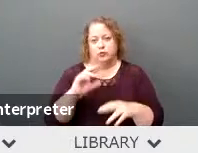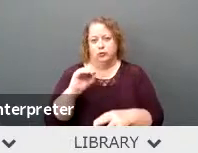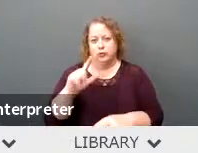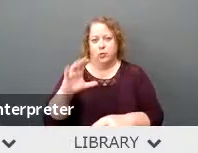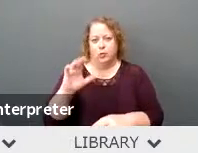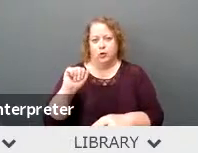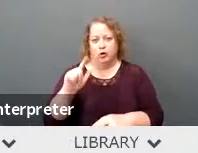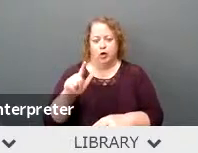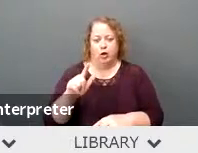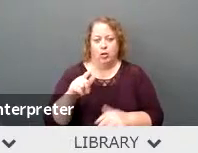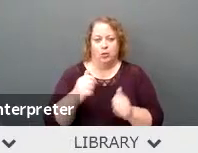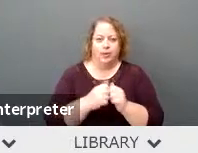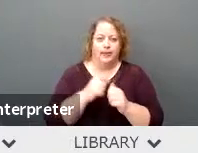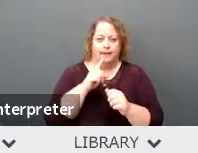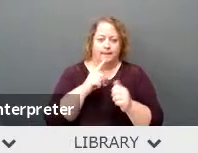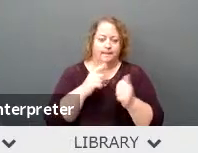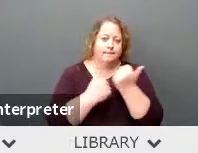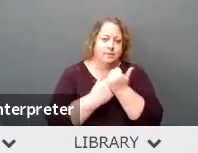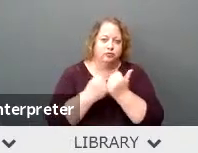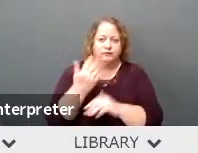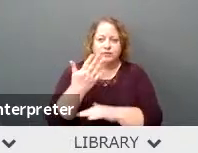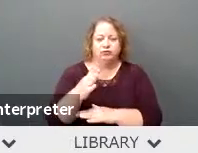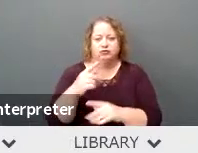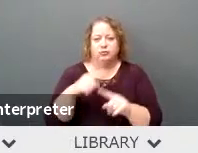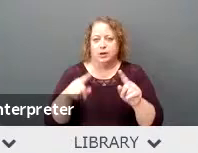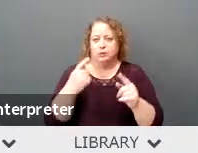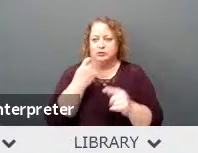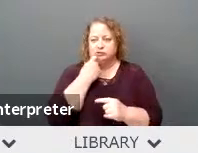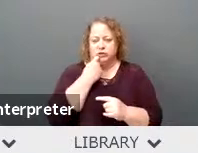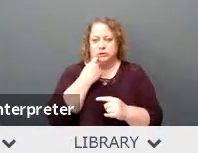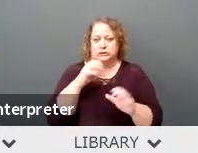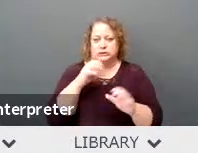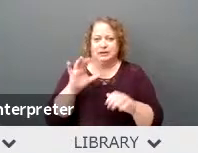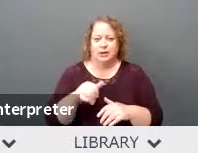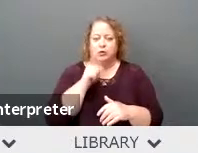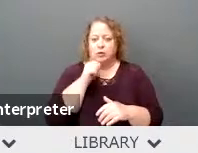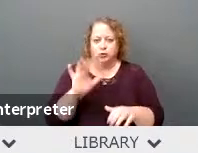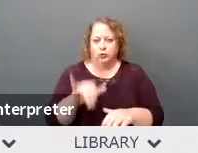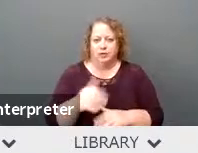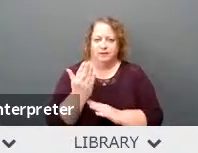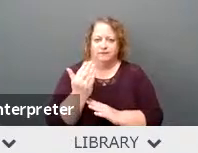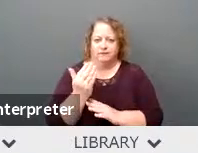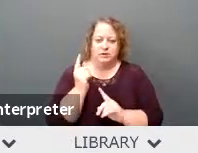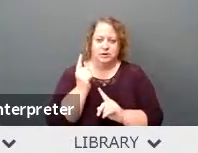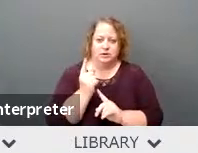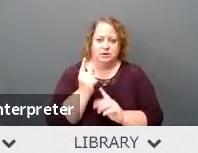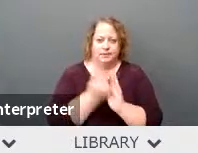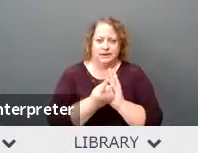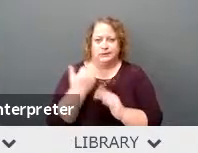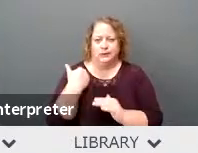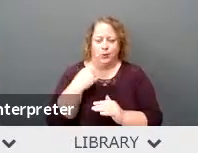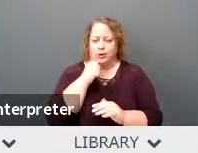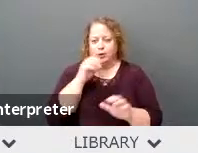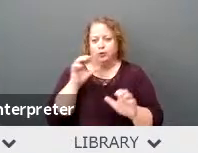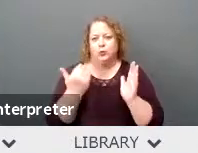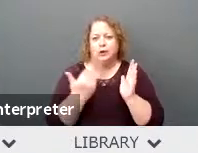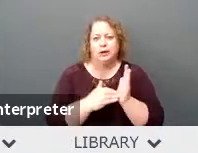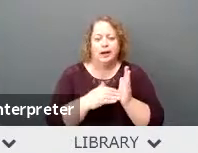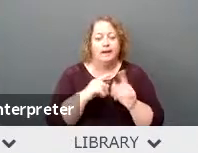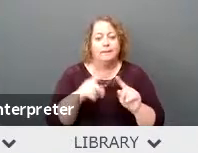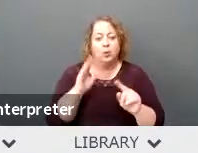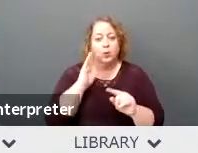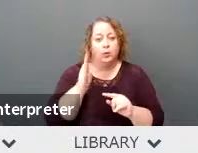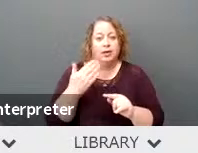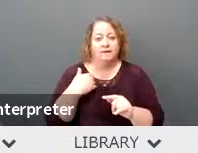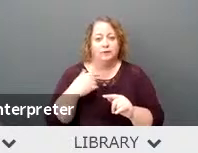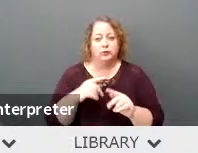of Allegiance. Since we just said it, we're not going to, 15 minutes ago, we're not going to do that again. But we will have